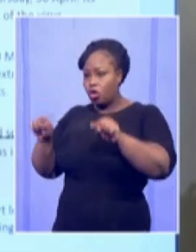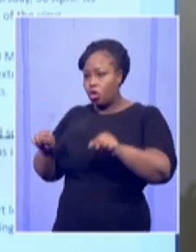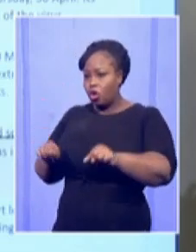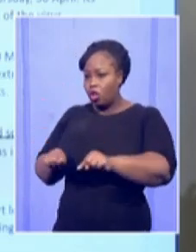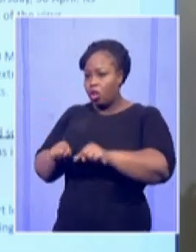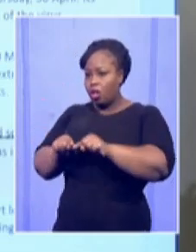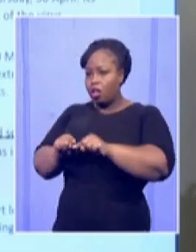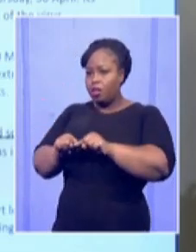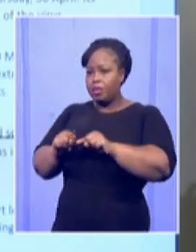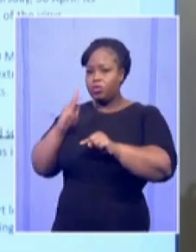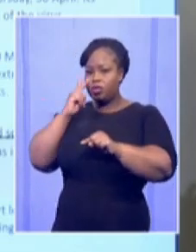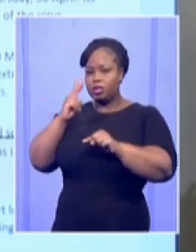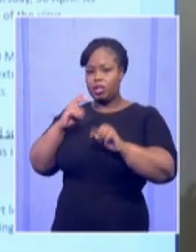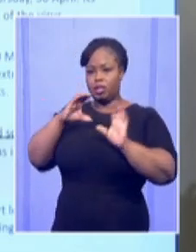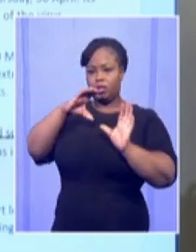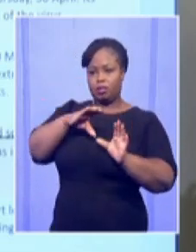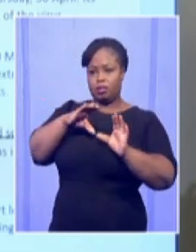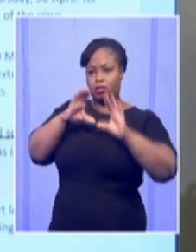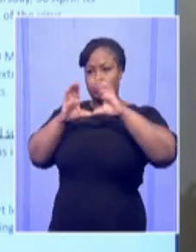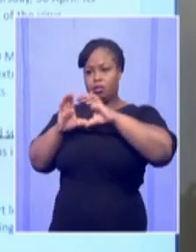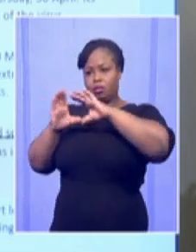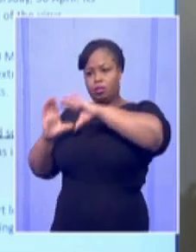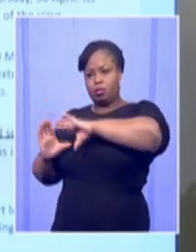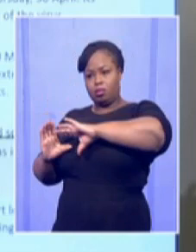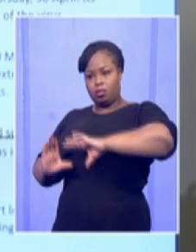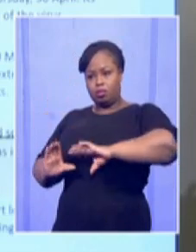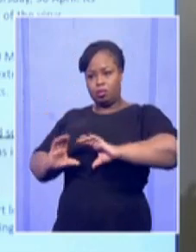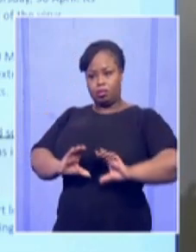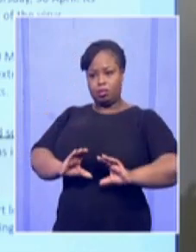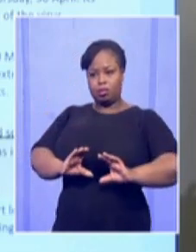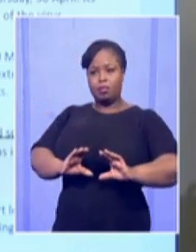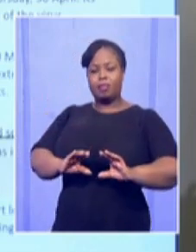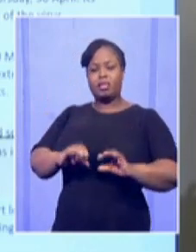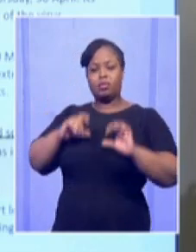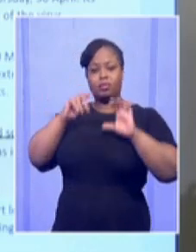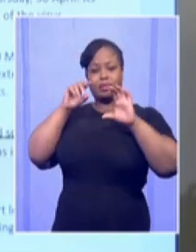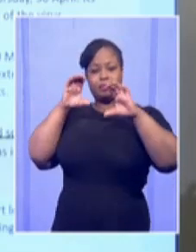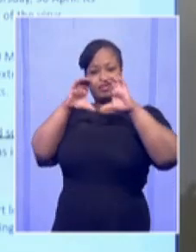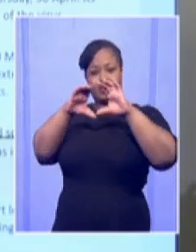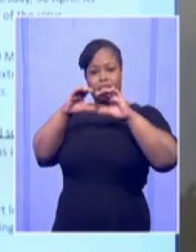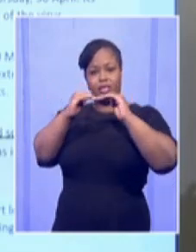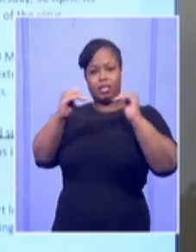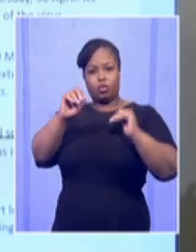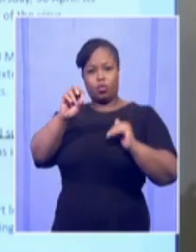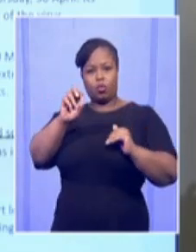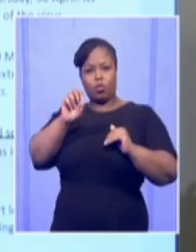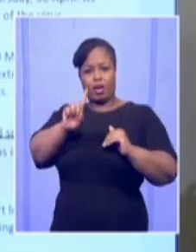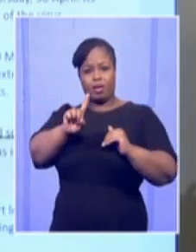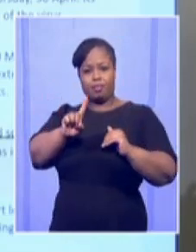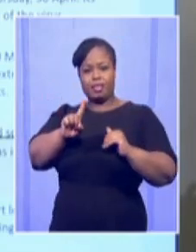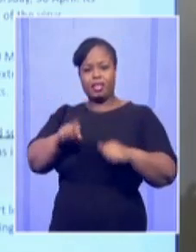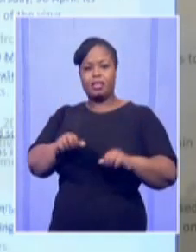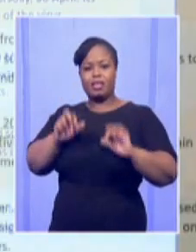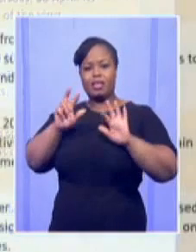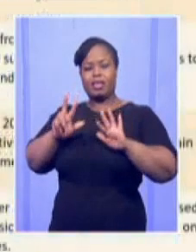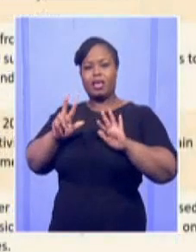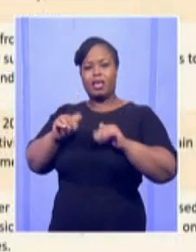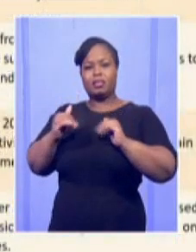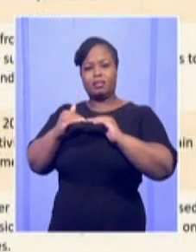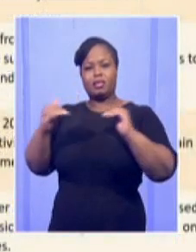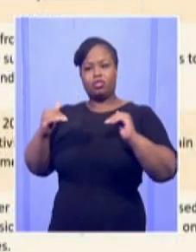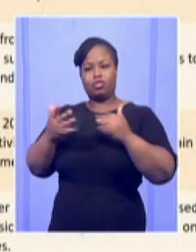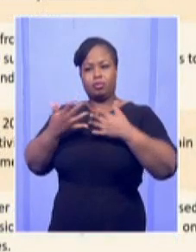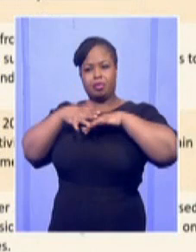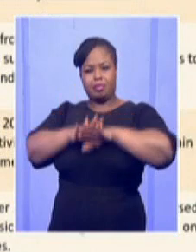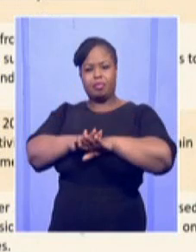stage 1, you'll see that from the preparedness stage that this was the 8-stage implementation framework that was followed in